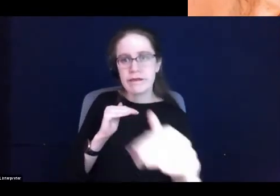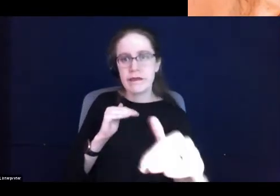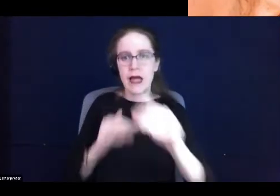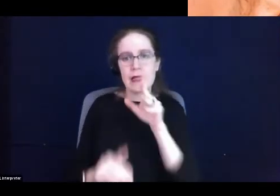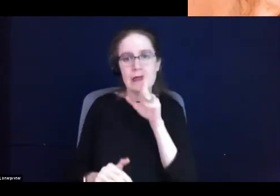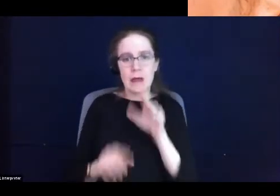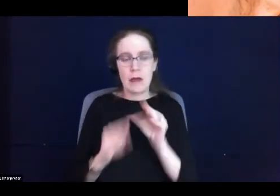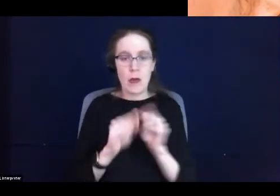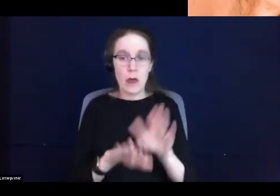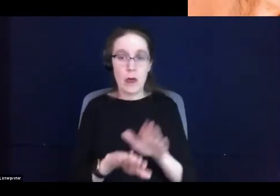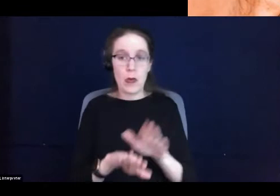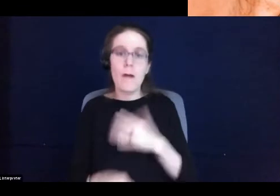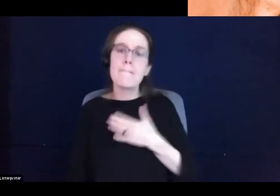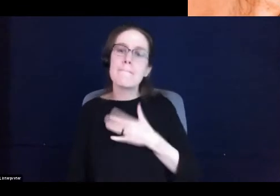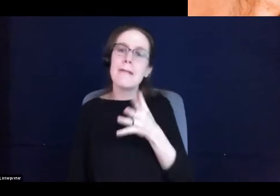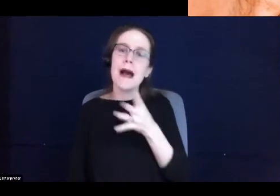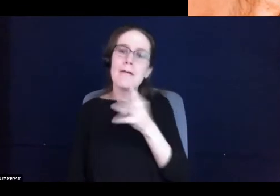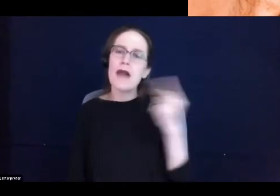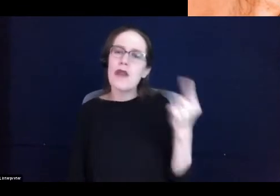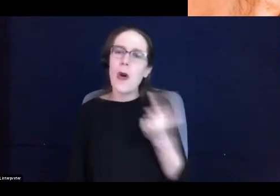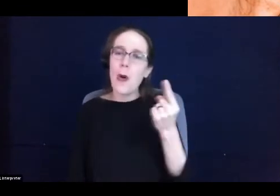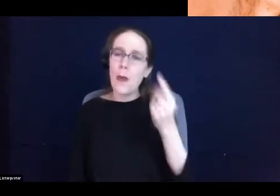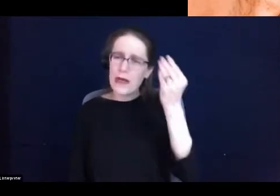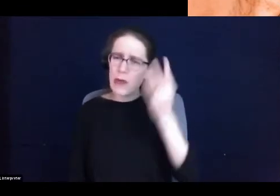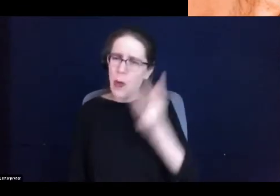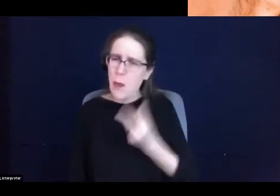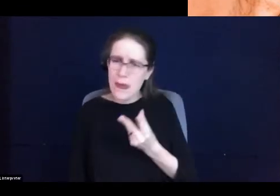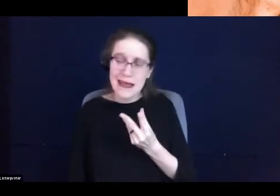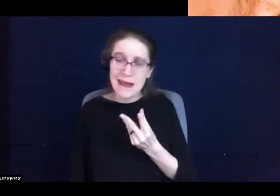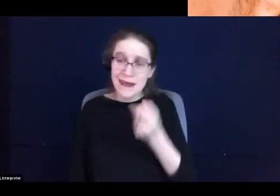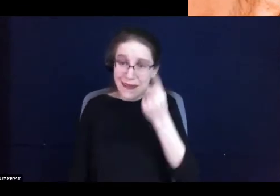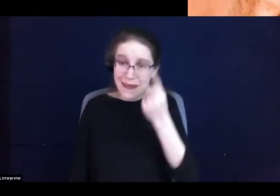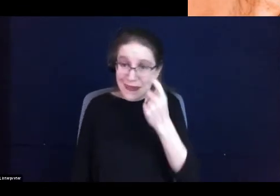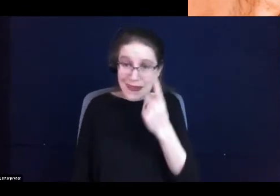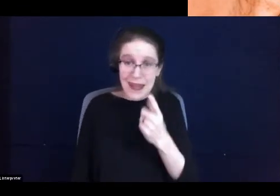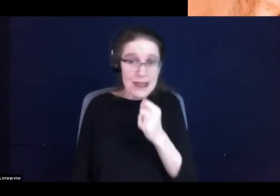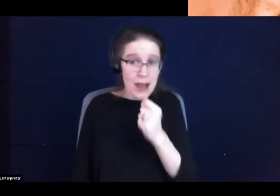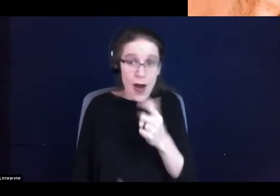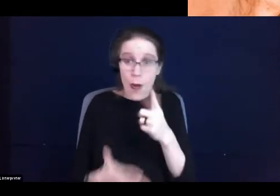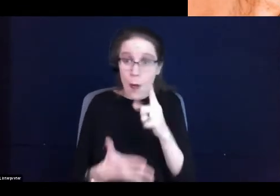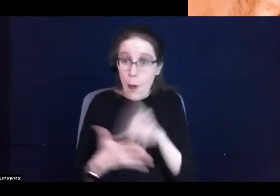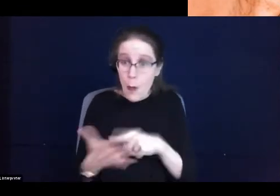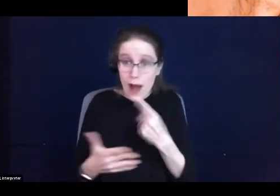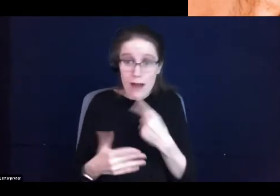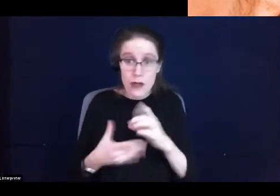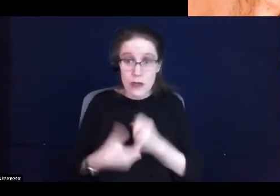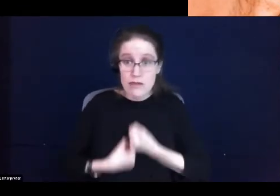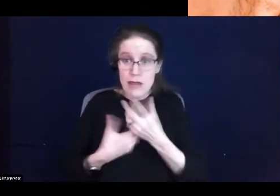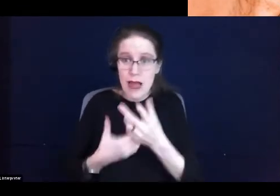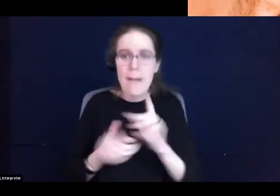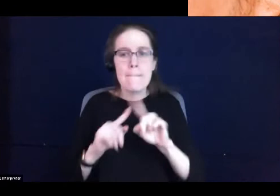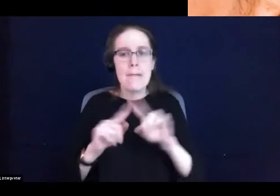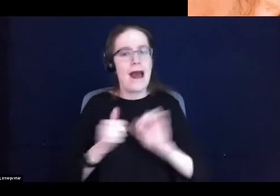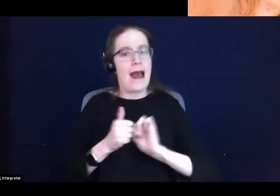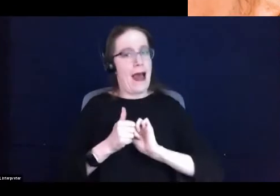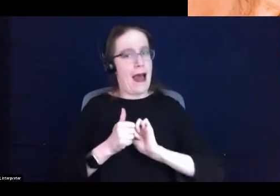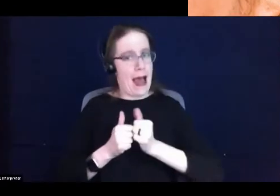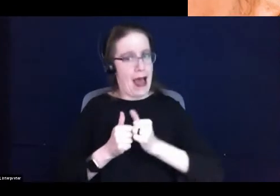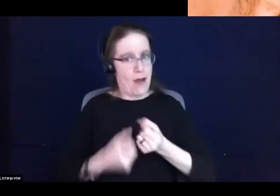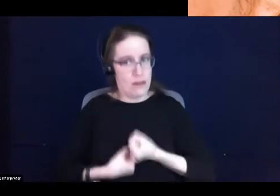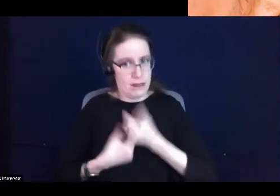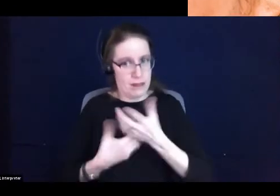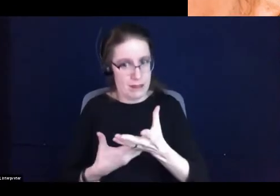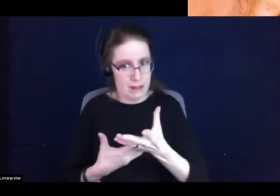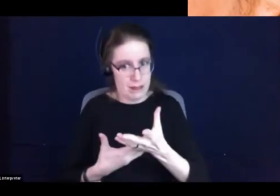it isn't always what you say, but how you say it. And that's really important for us to remember when working with